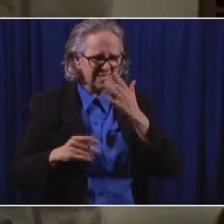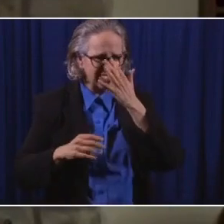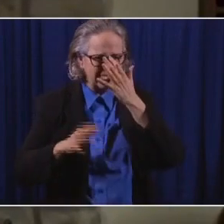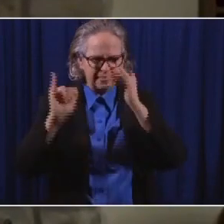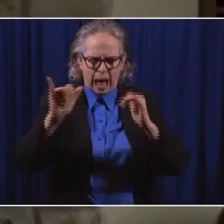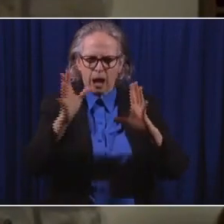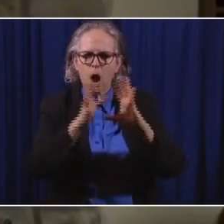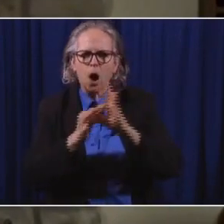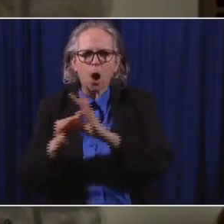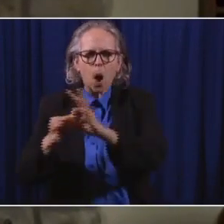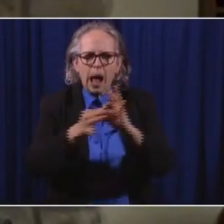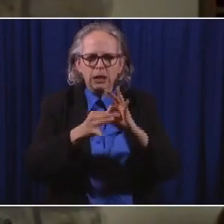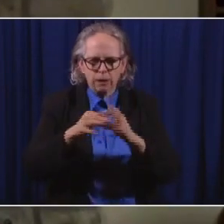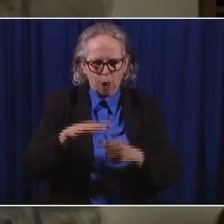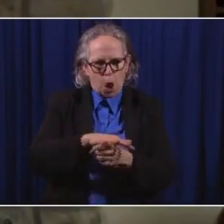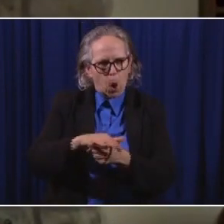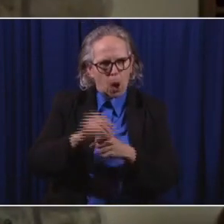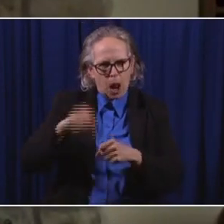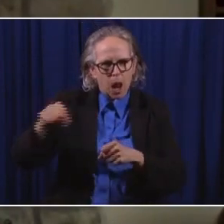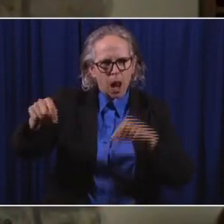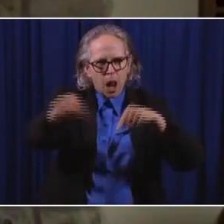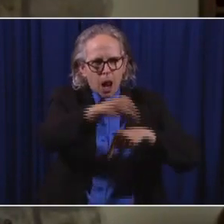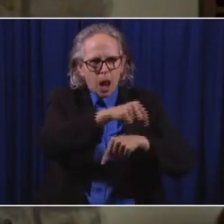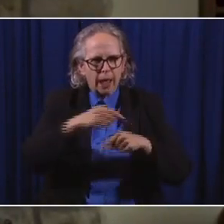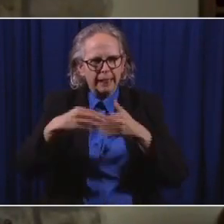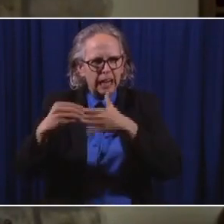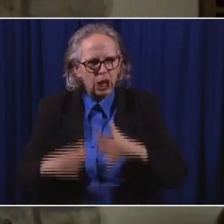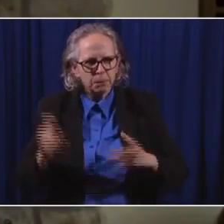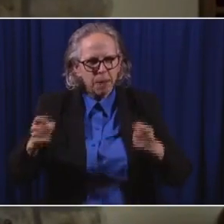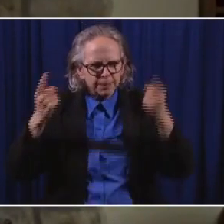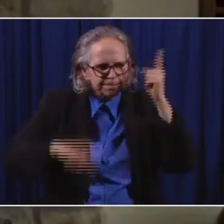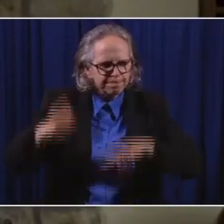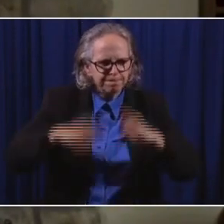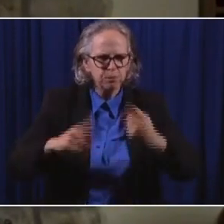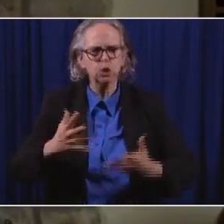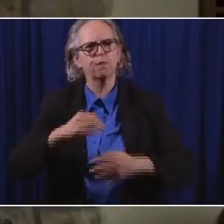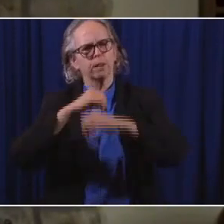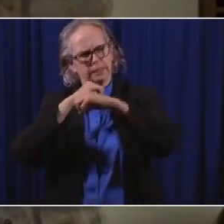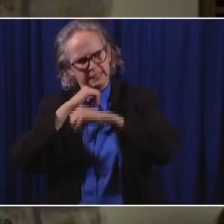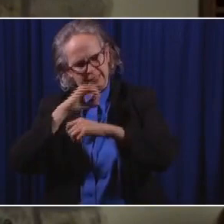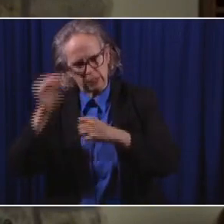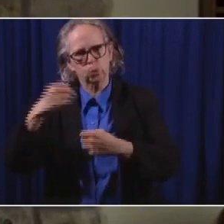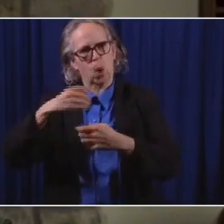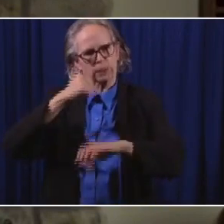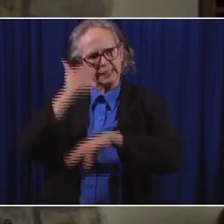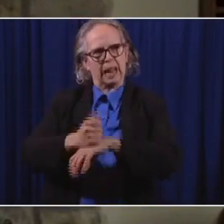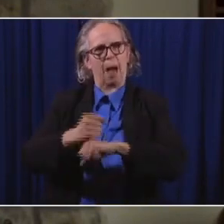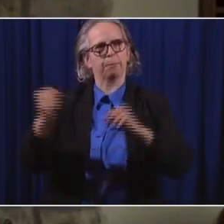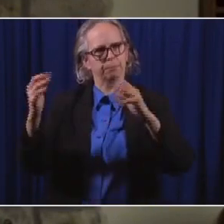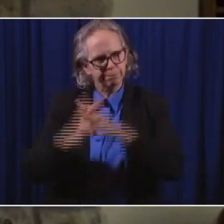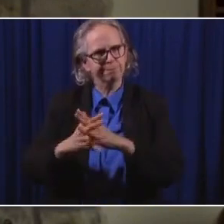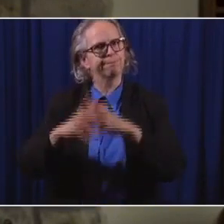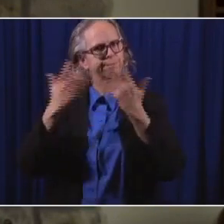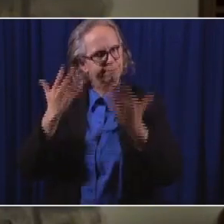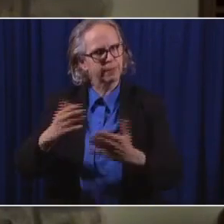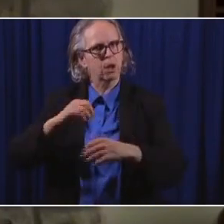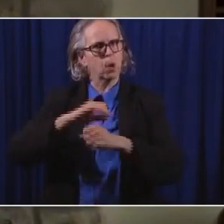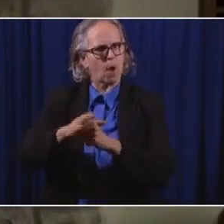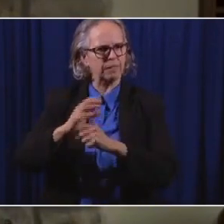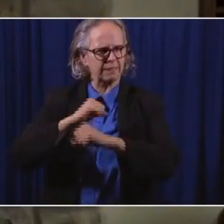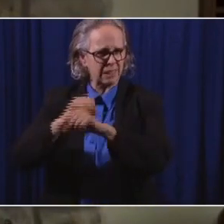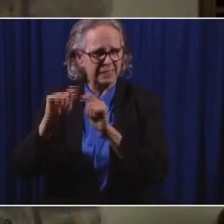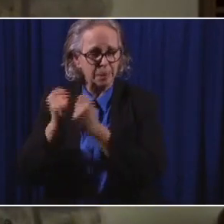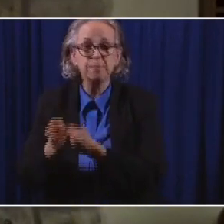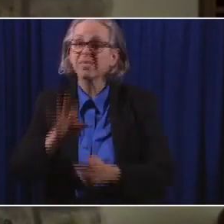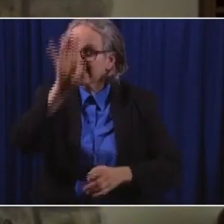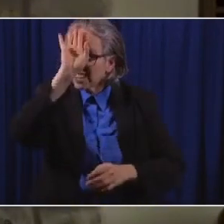group. And as I said, different counties are at different levels. Some are up here, some are here, but everybody we've talked to so